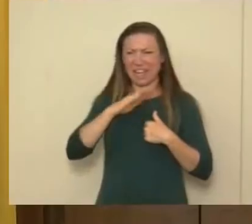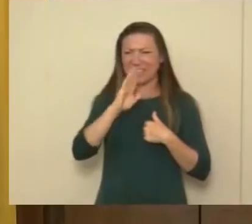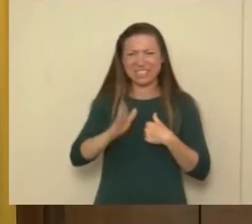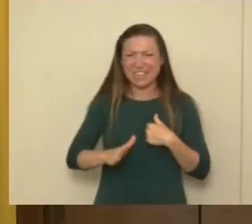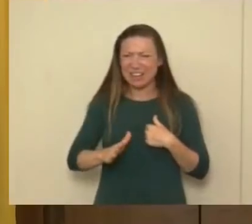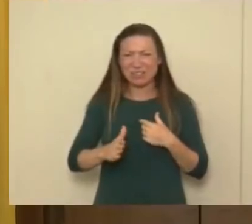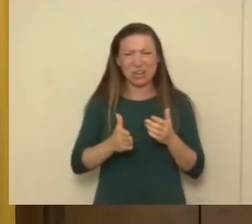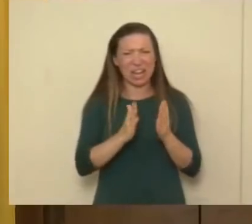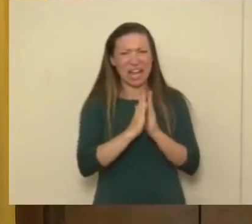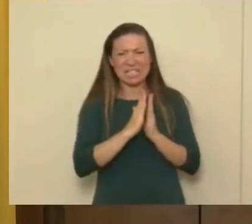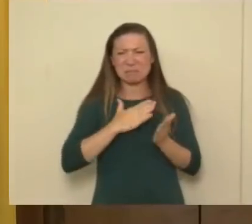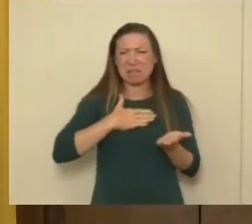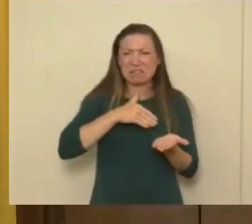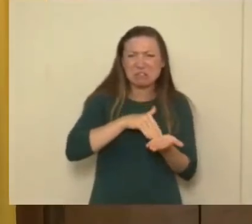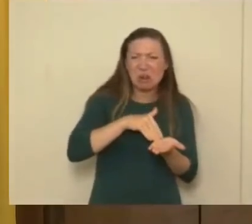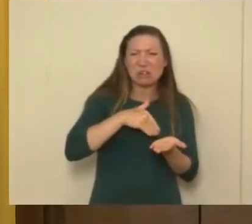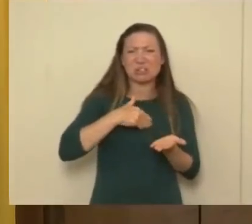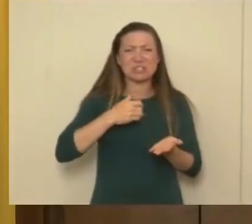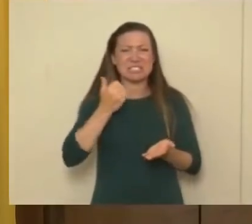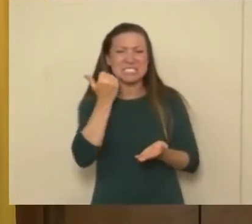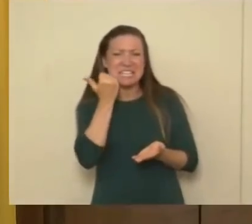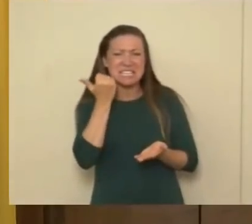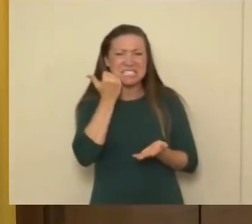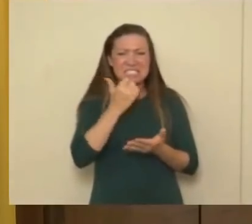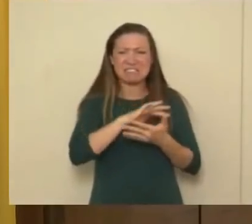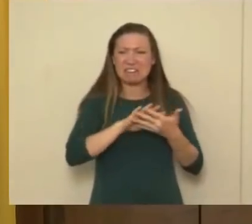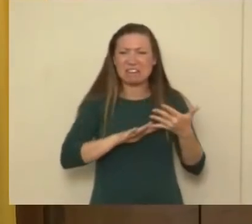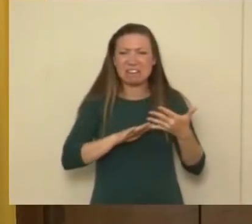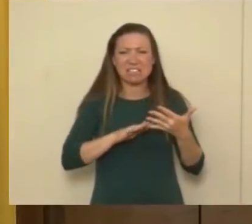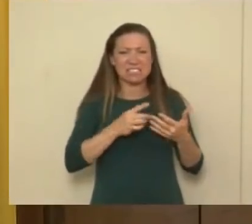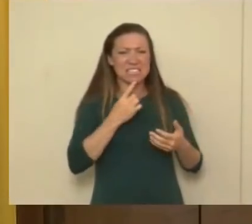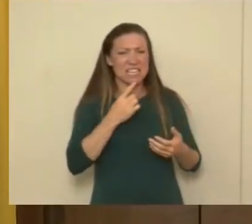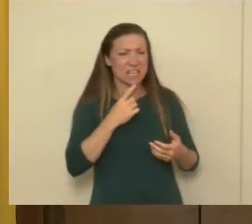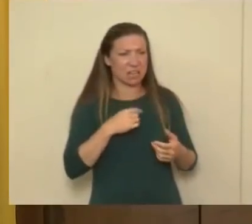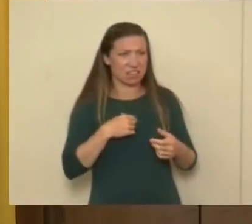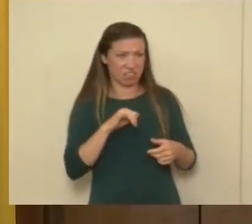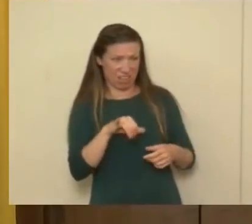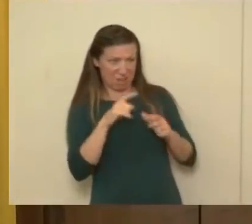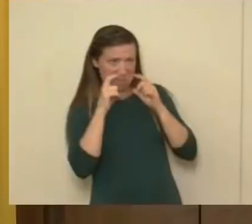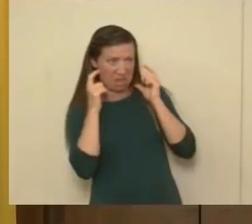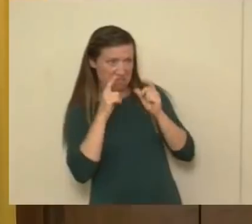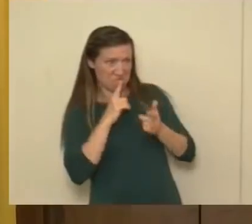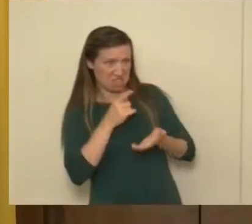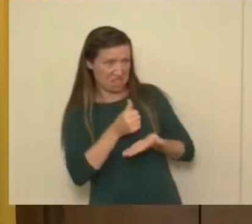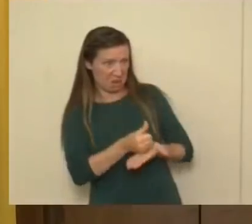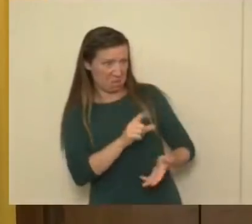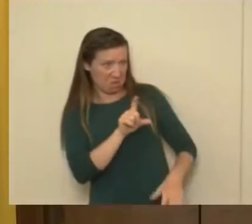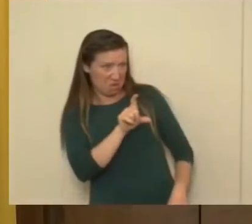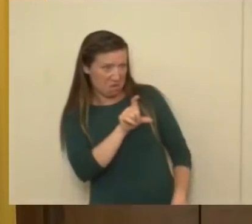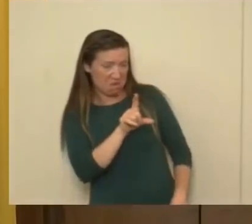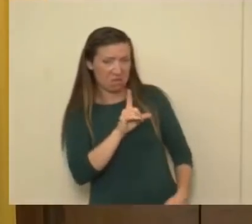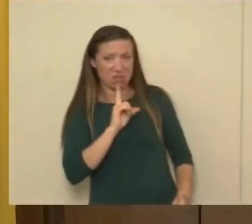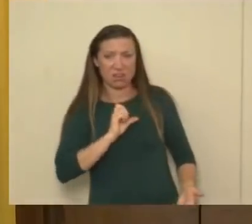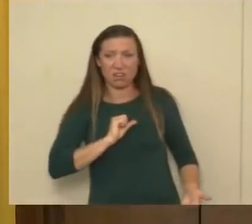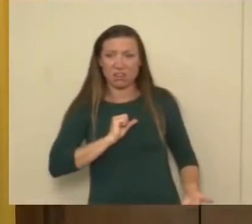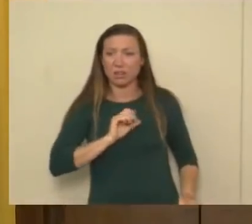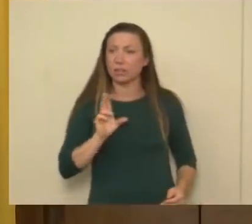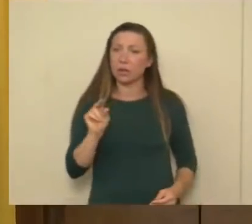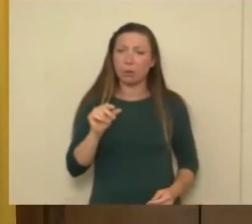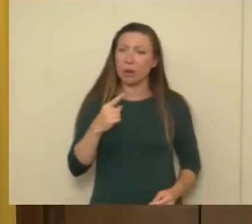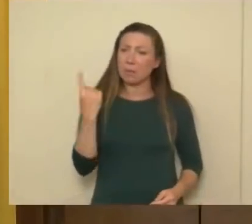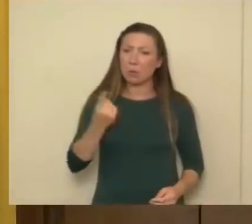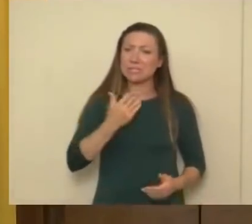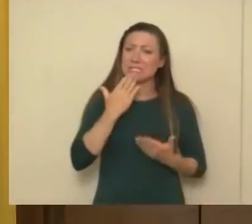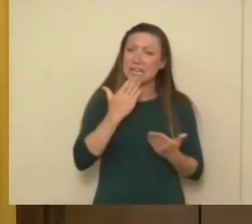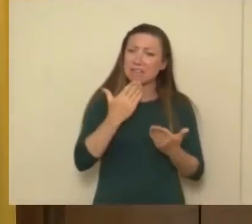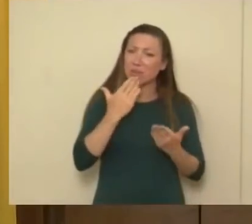with a procedure, you know, whether they think wearing a mask is good practice or not. I'm always grateful that there's gloves and masks and they're treating me with respect and